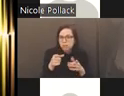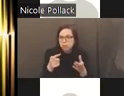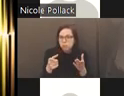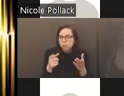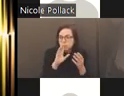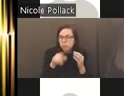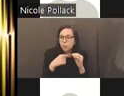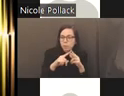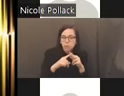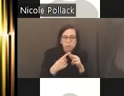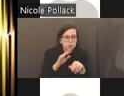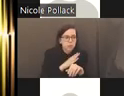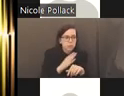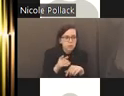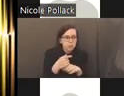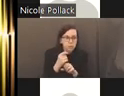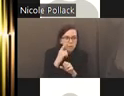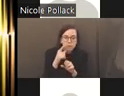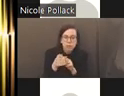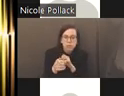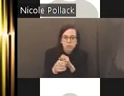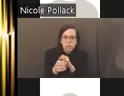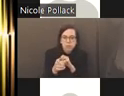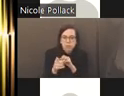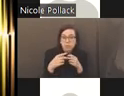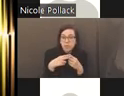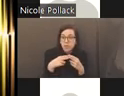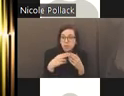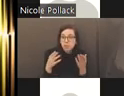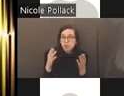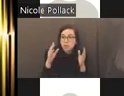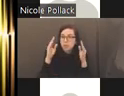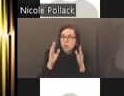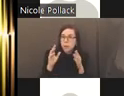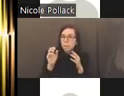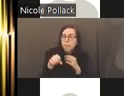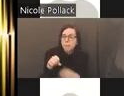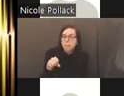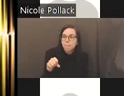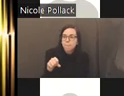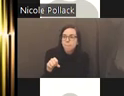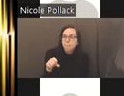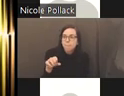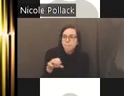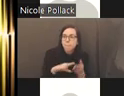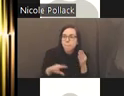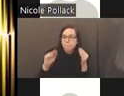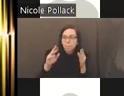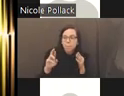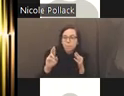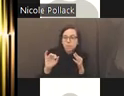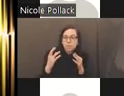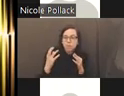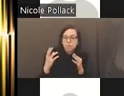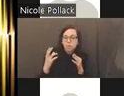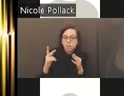original piece that was created for this slideshow. Yeah, so Professor Rich Keitel is one